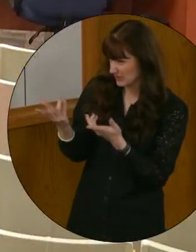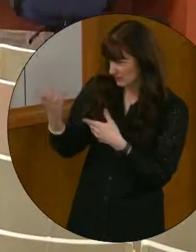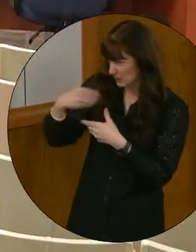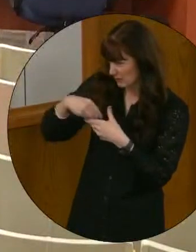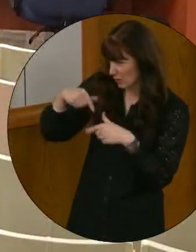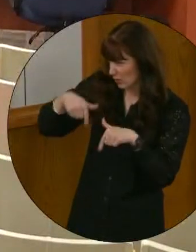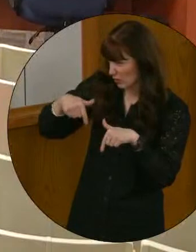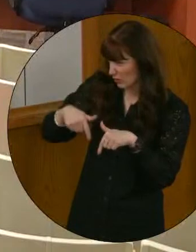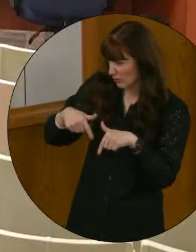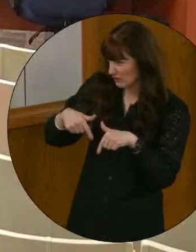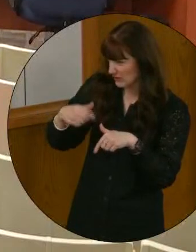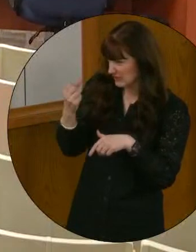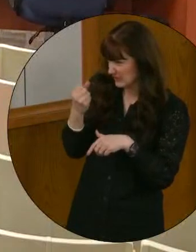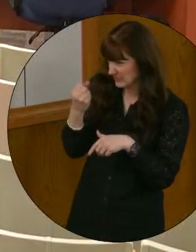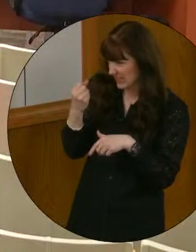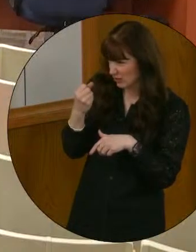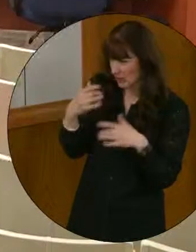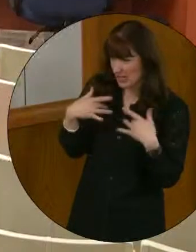Saturday